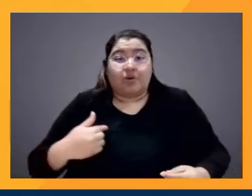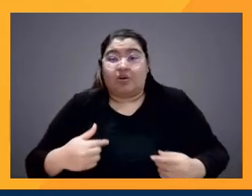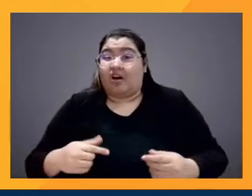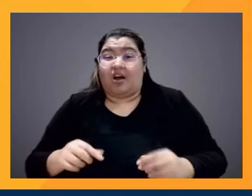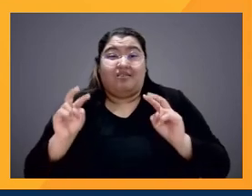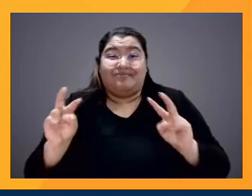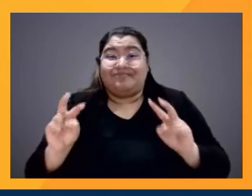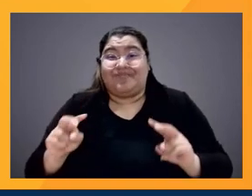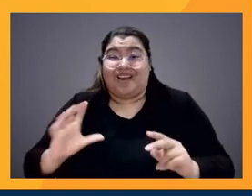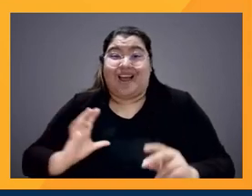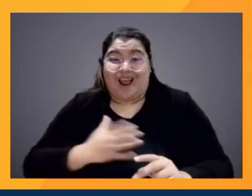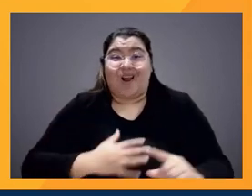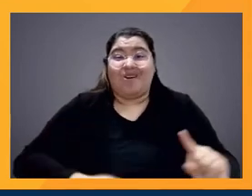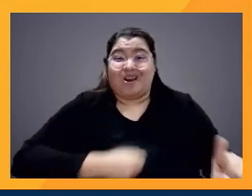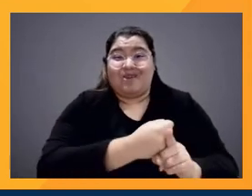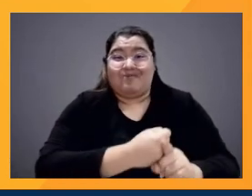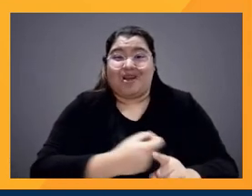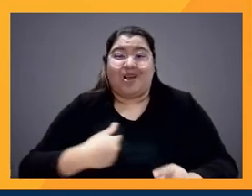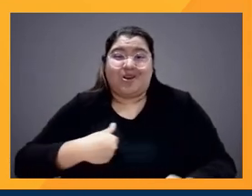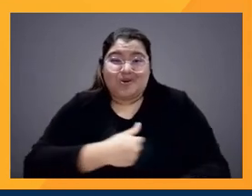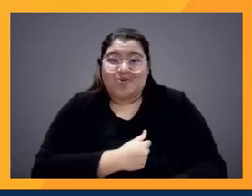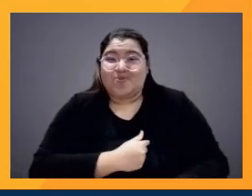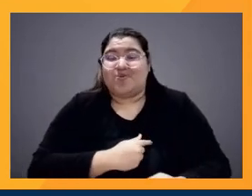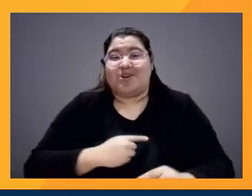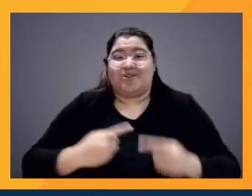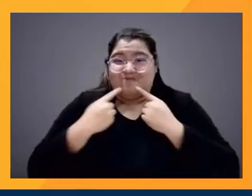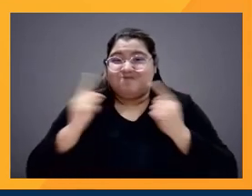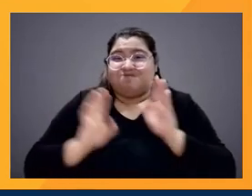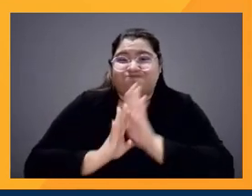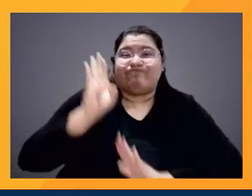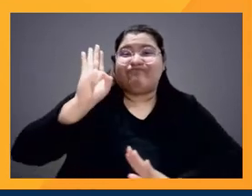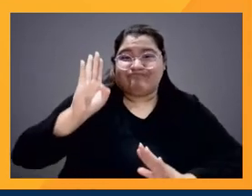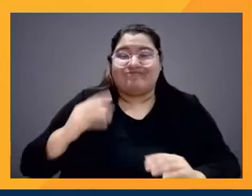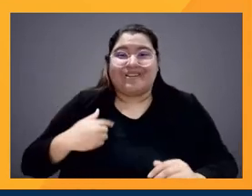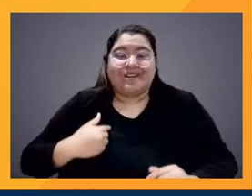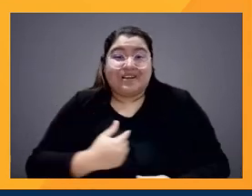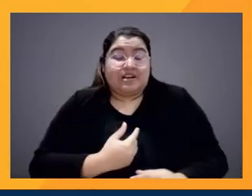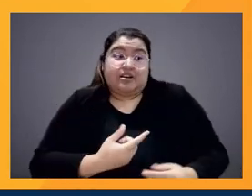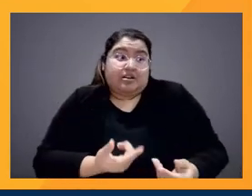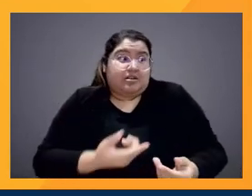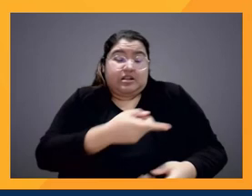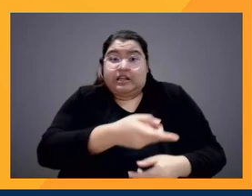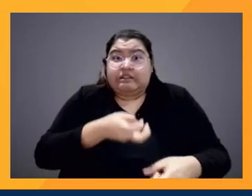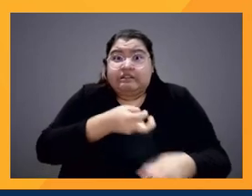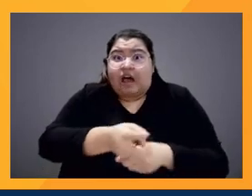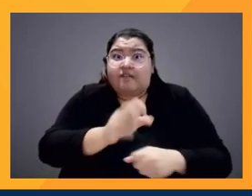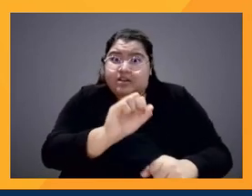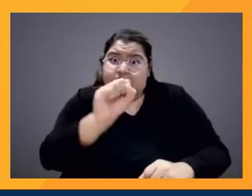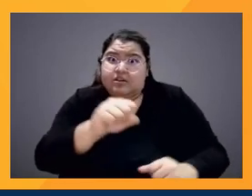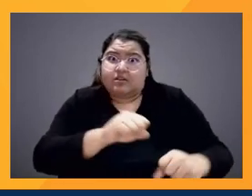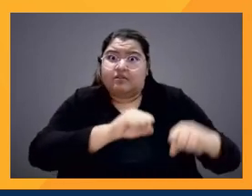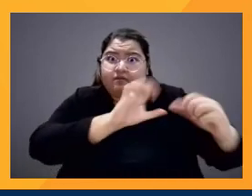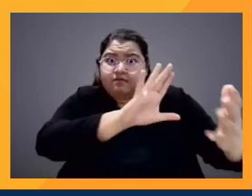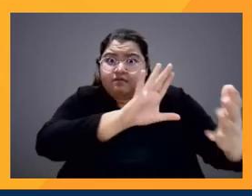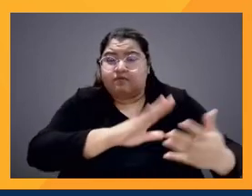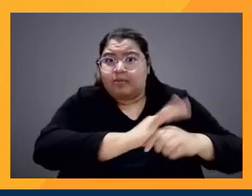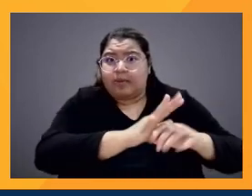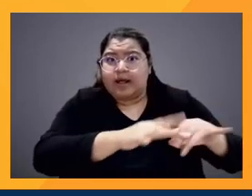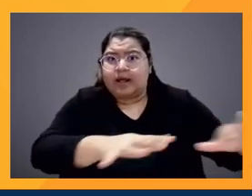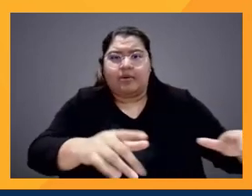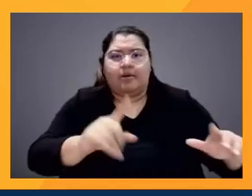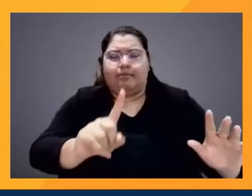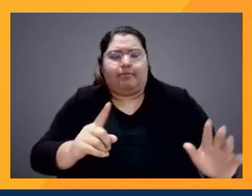theory of the case was that the private sector has information, both in our data, but also, quite frankly, in our understanding